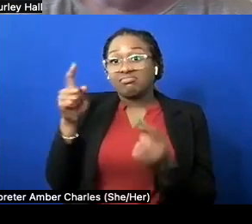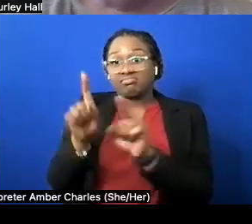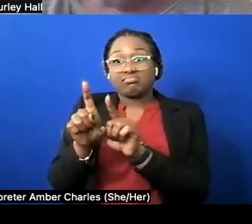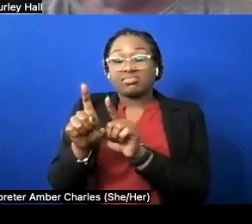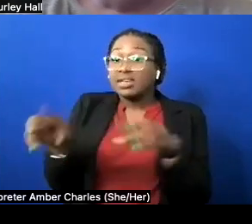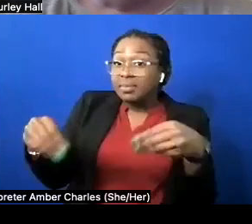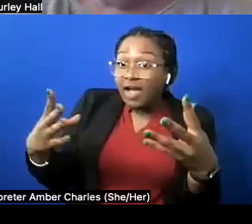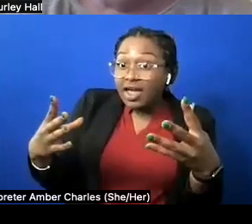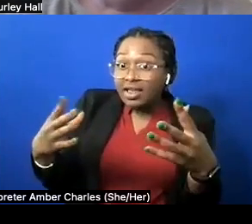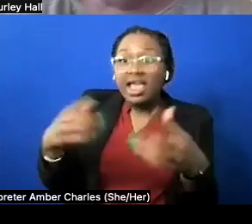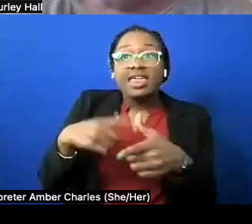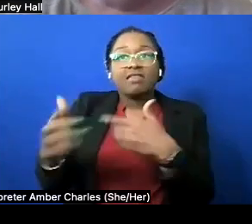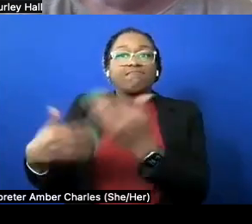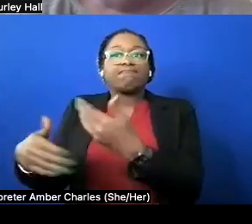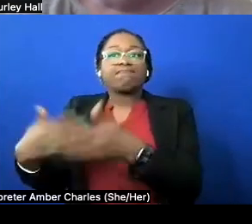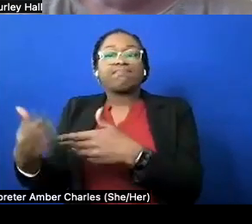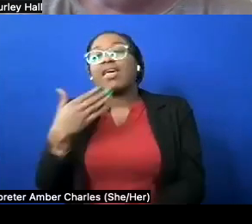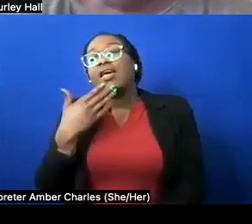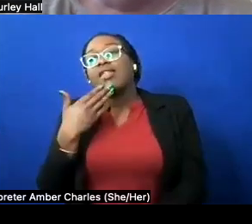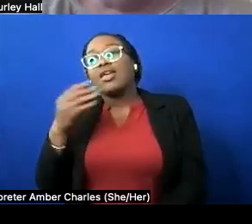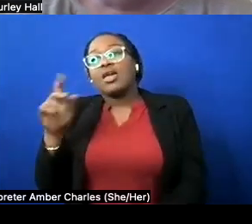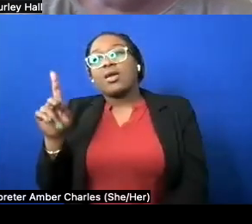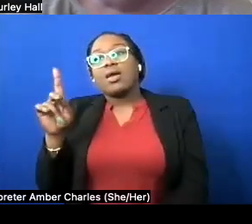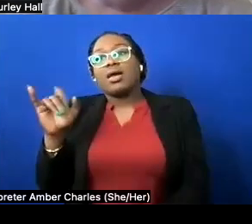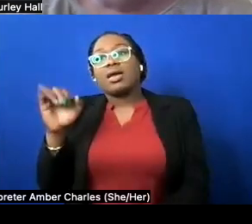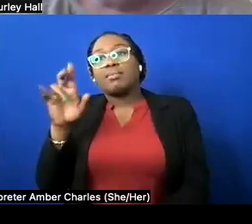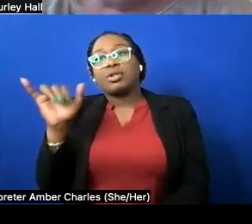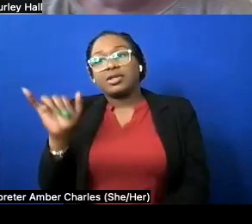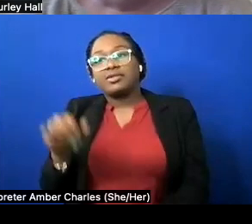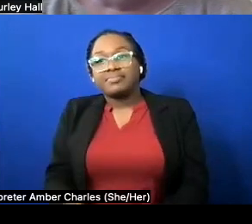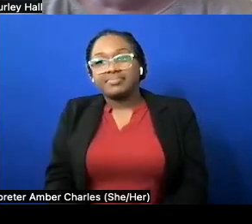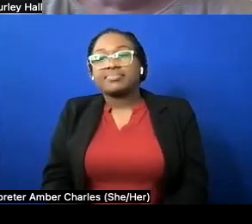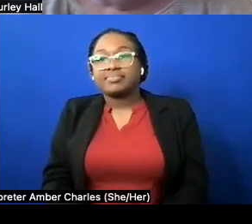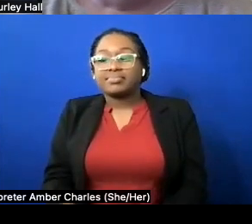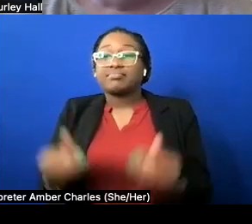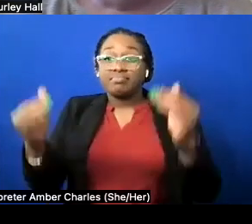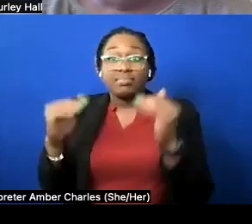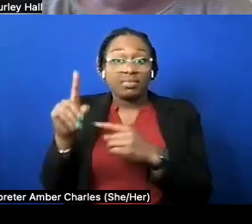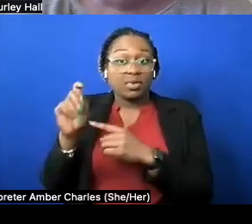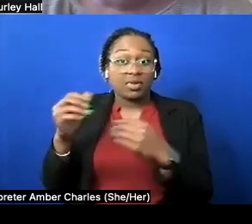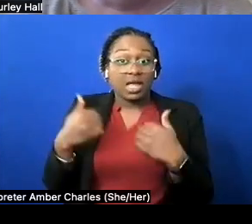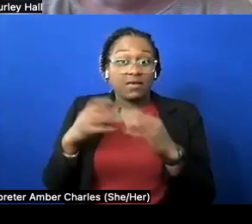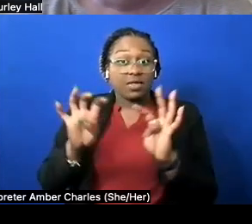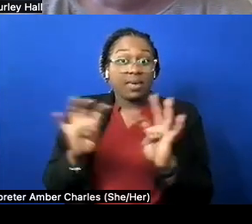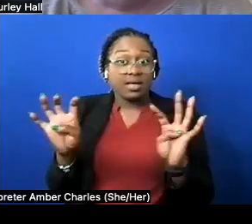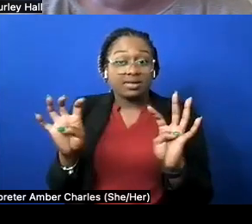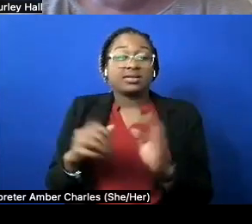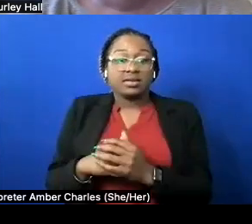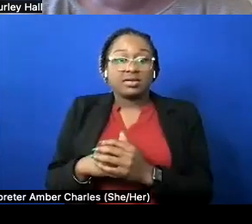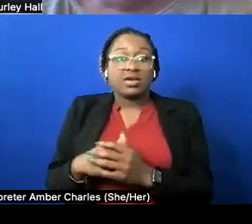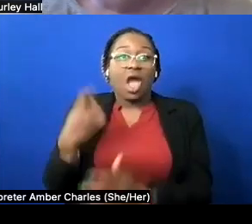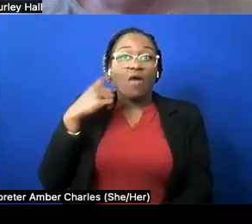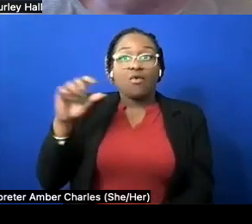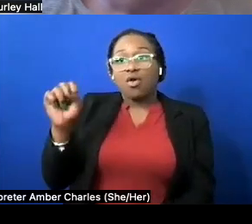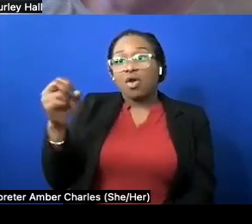moving. Thank you so much, Kimberly. Thank you so much. And the next question I have for our panelists today is for